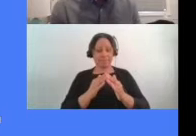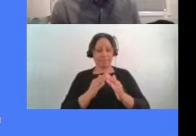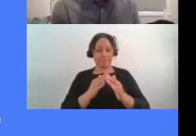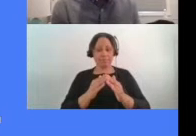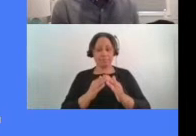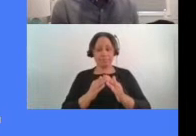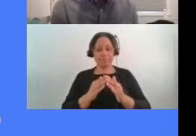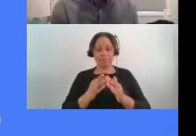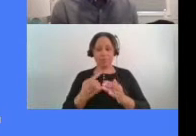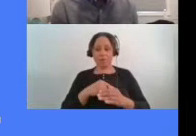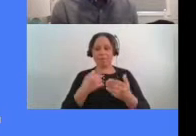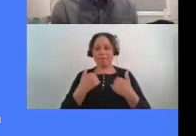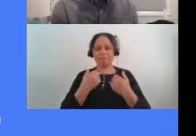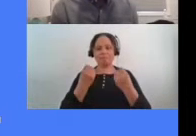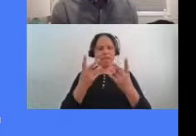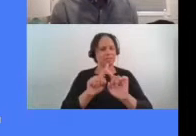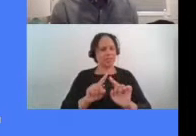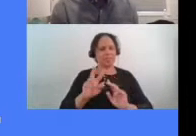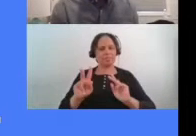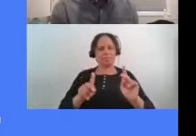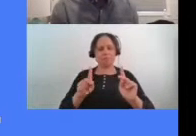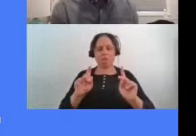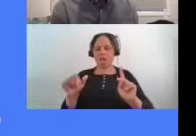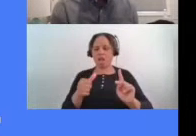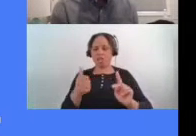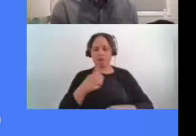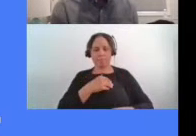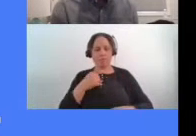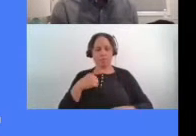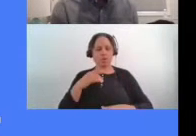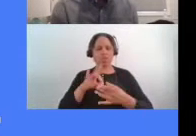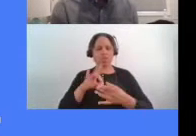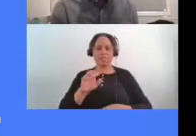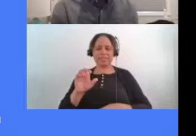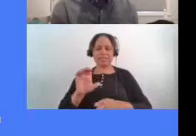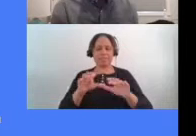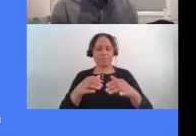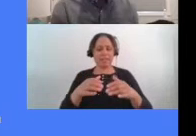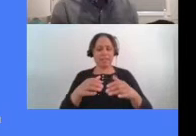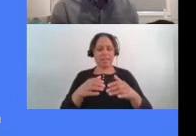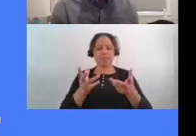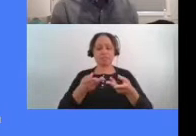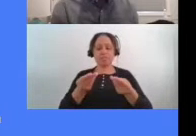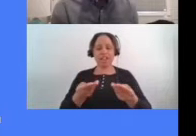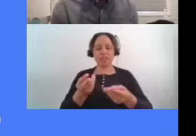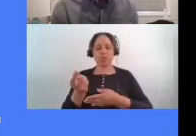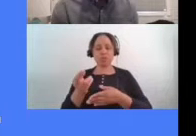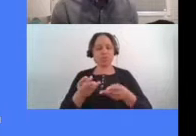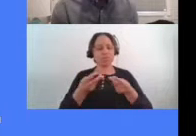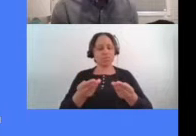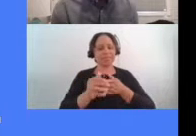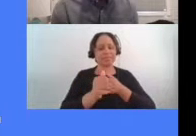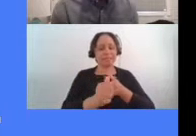Sister Anjum, other members of the MCC committees who have provided resources, who have provided guidance, who